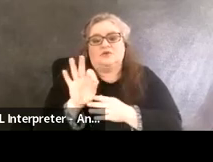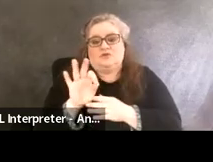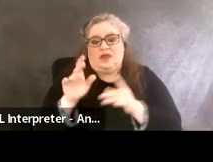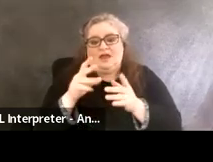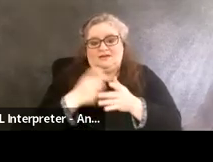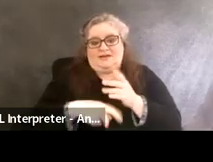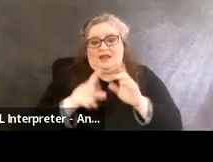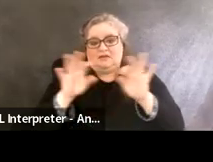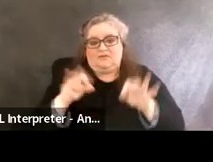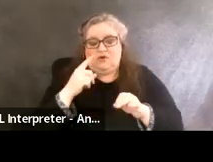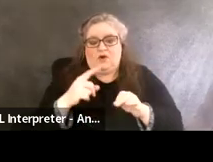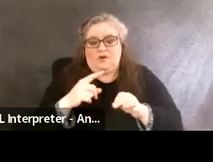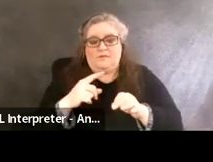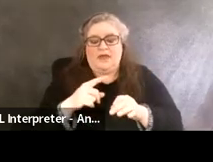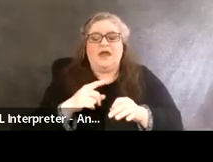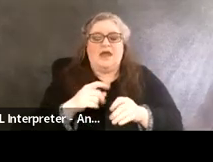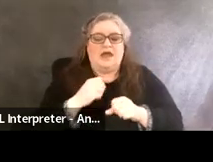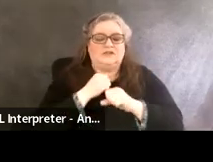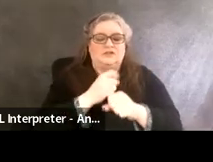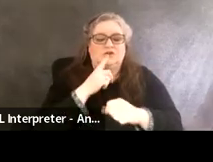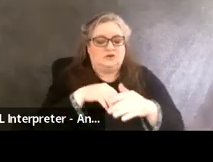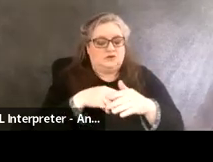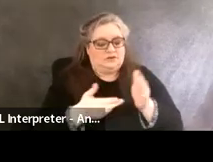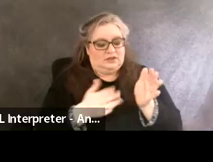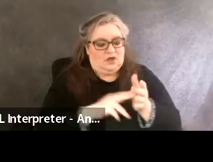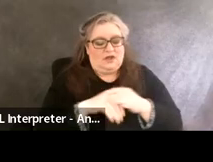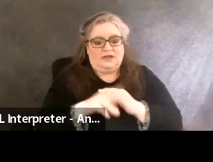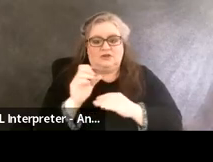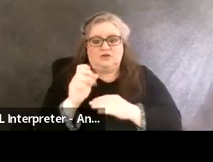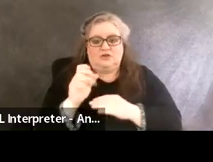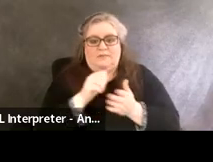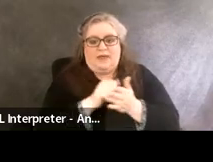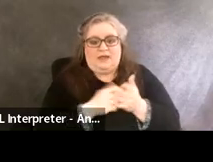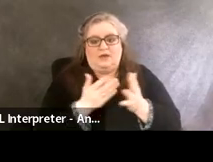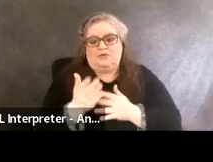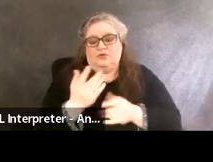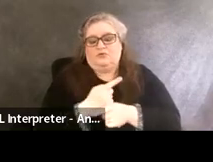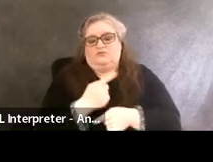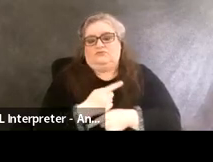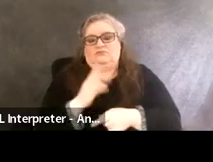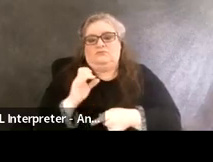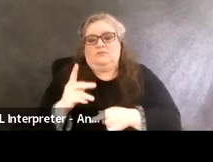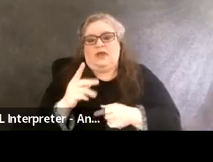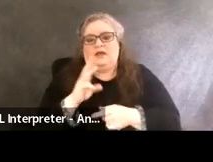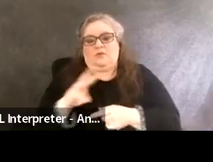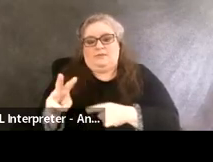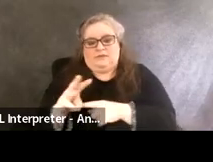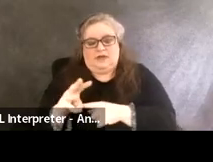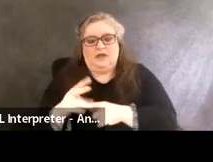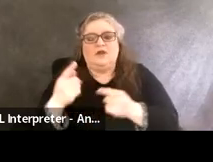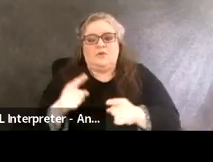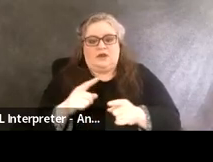form and securely log into your business bank account as you normally would through your bank's website. Once you've completed these two